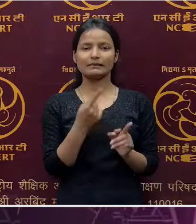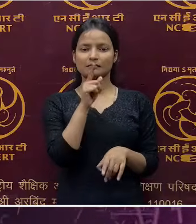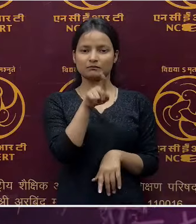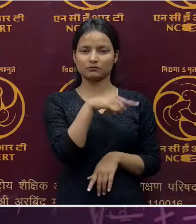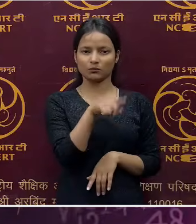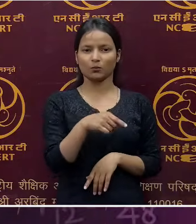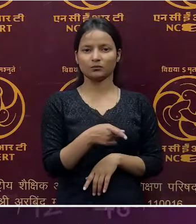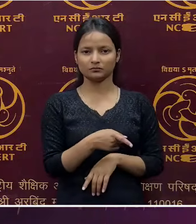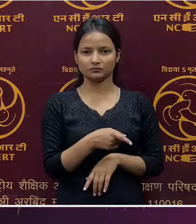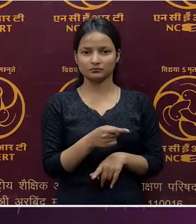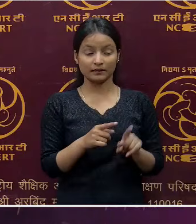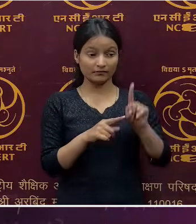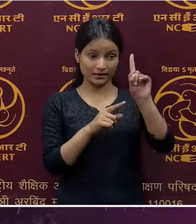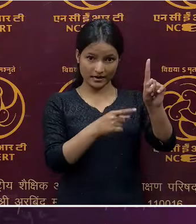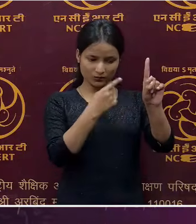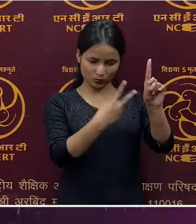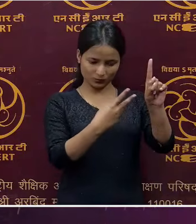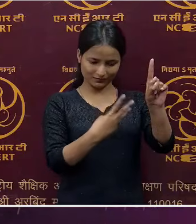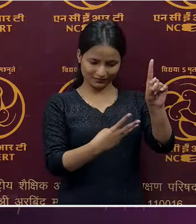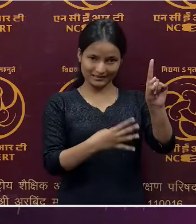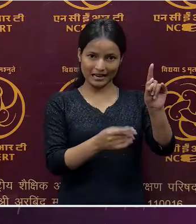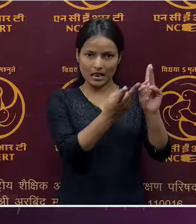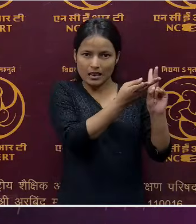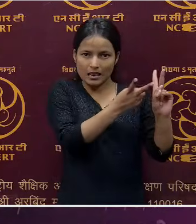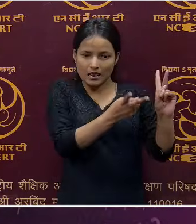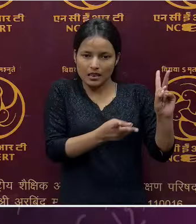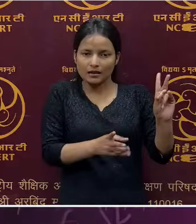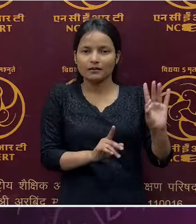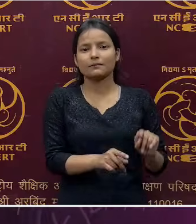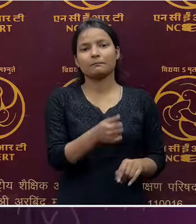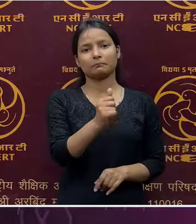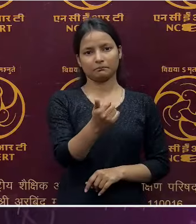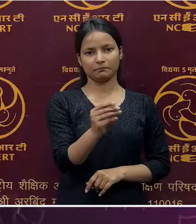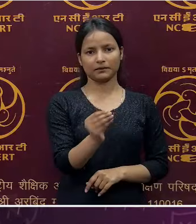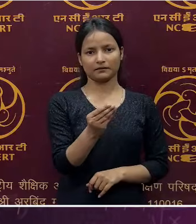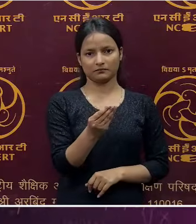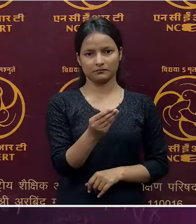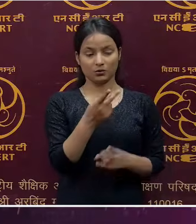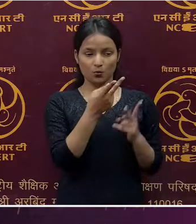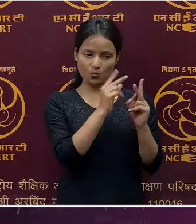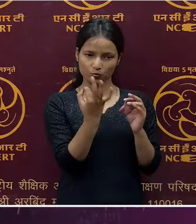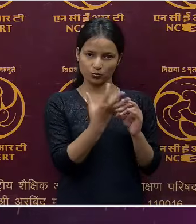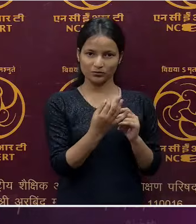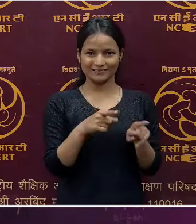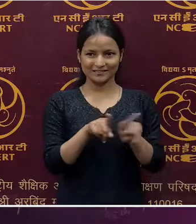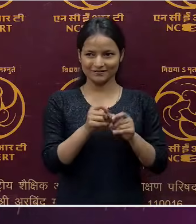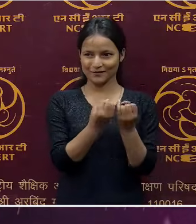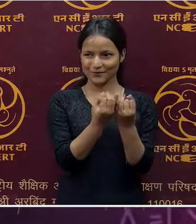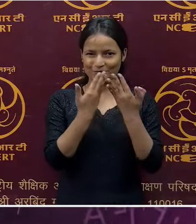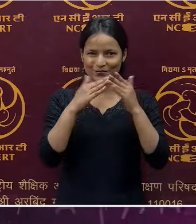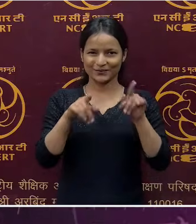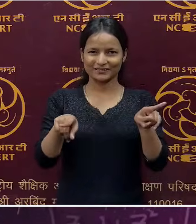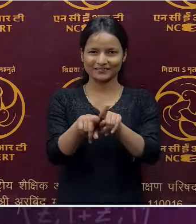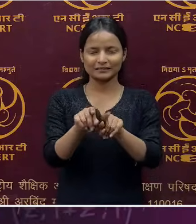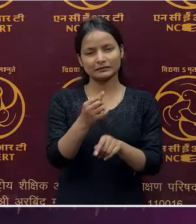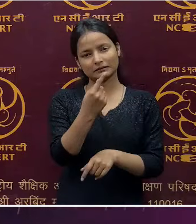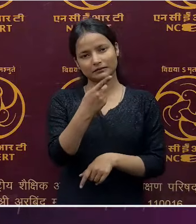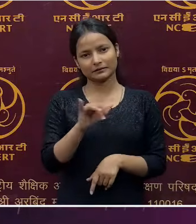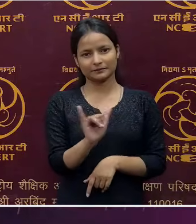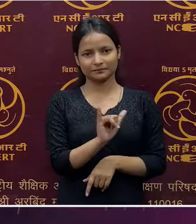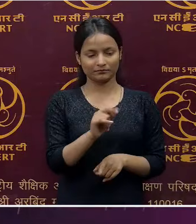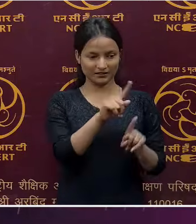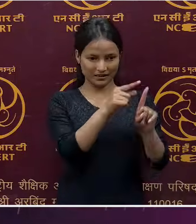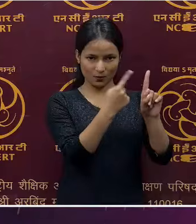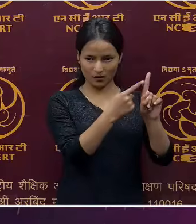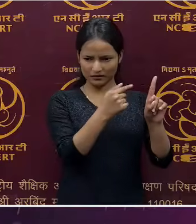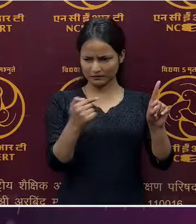set B. Here we can see that 9 is related with 2 and 3, and 9 is also related with minus 3.